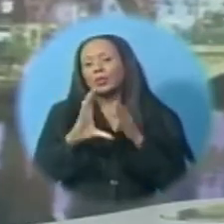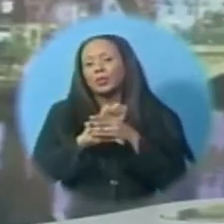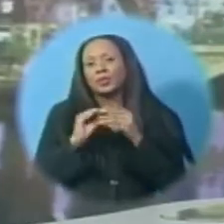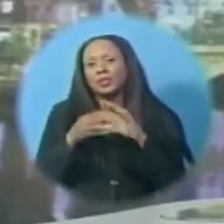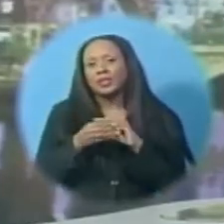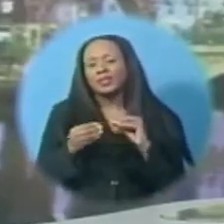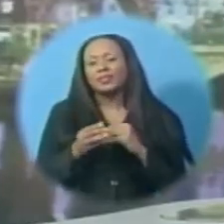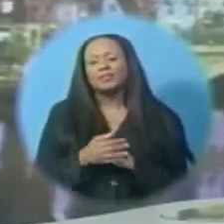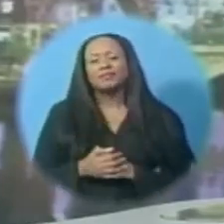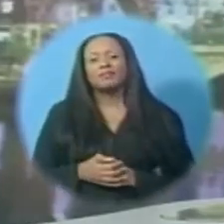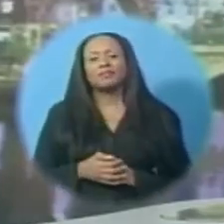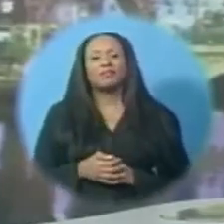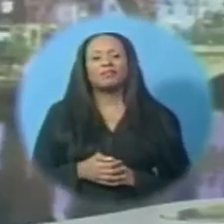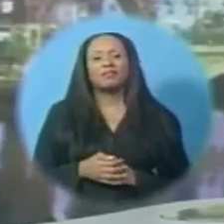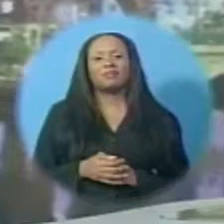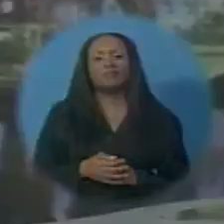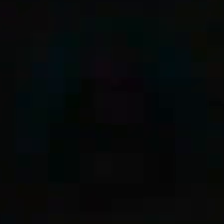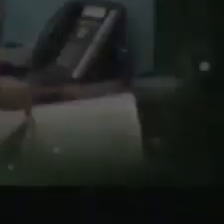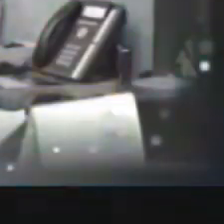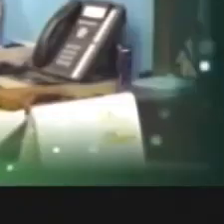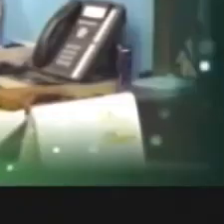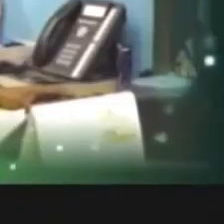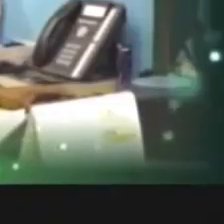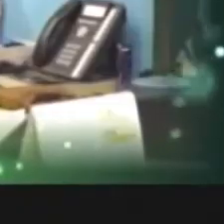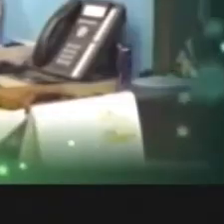across the region.